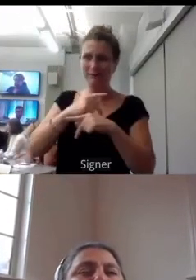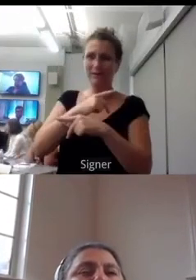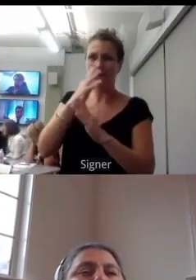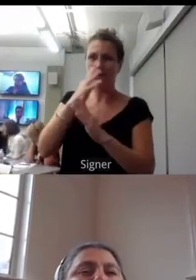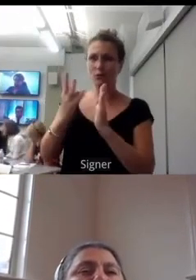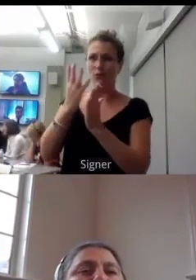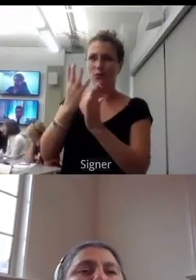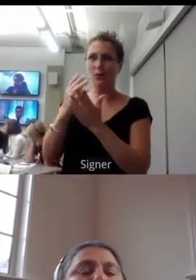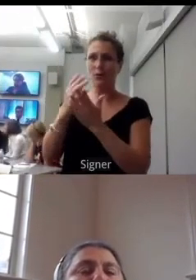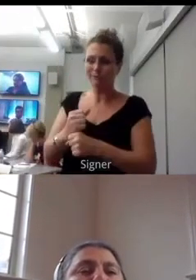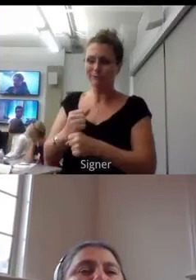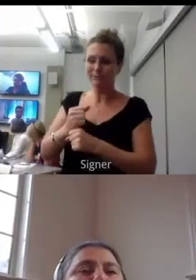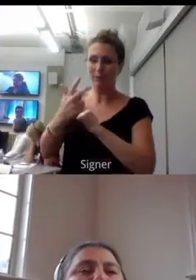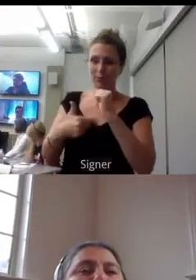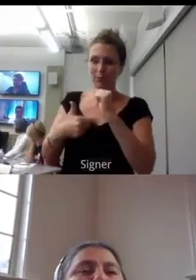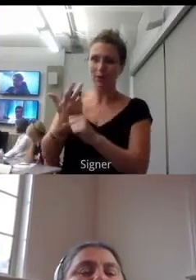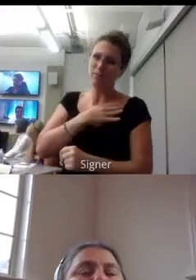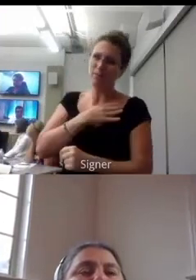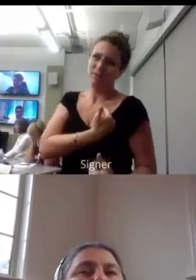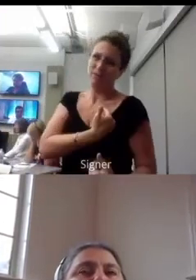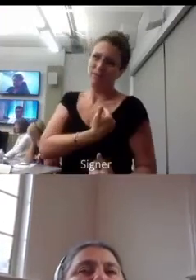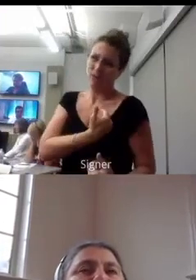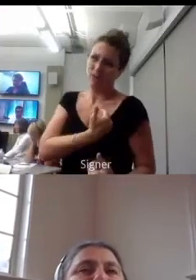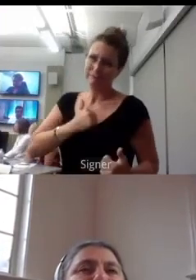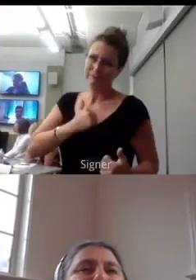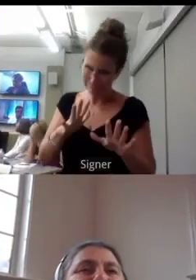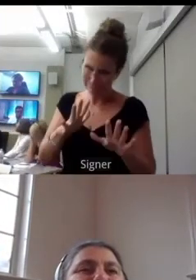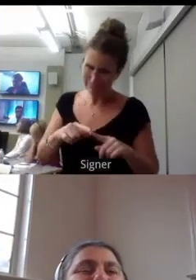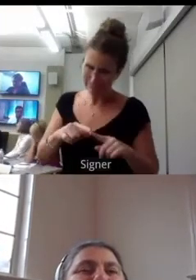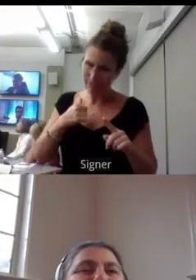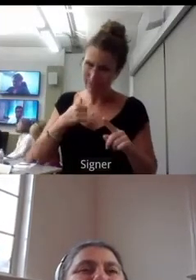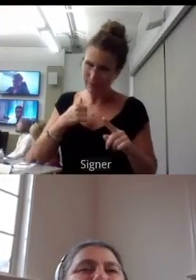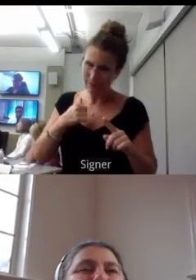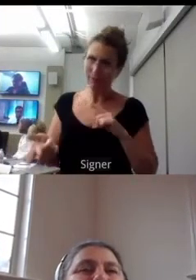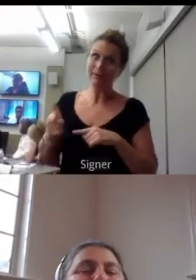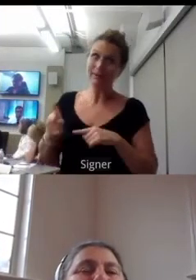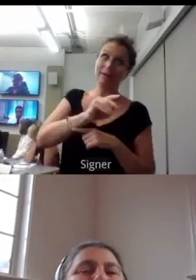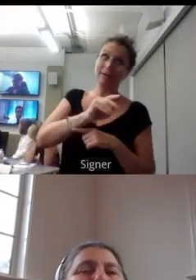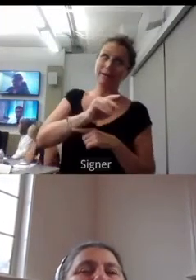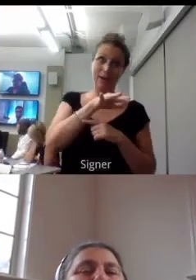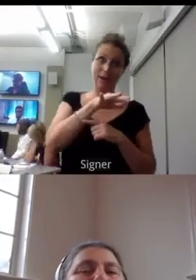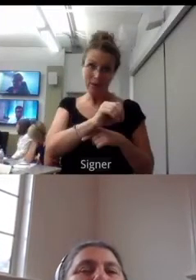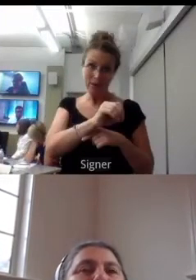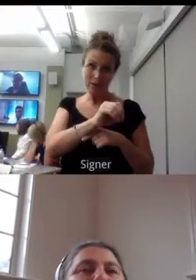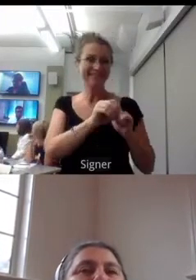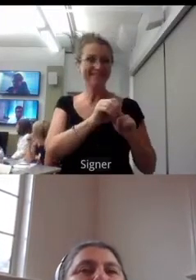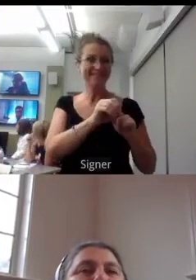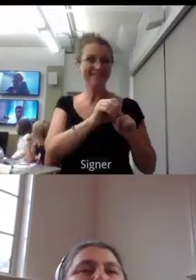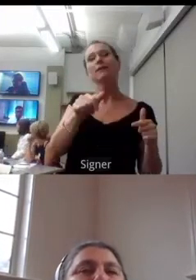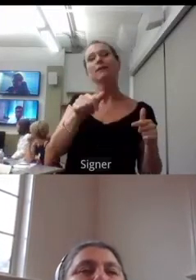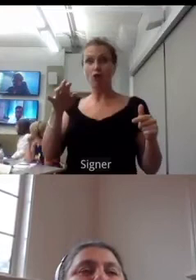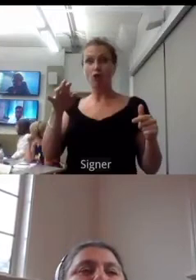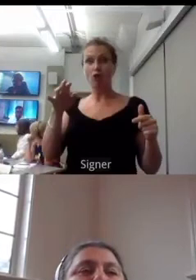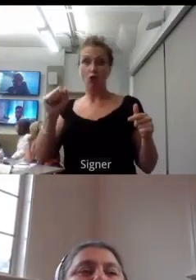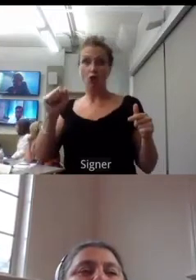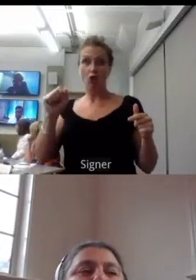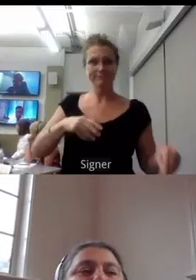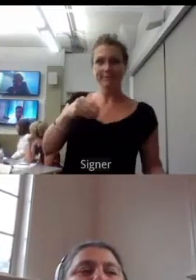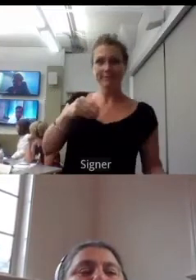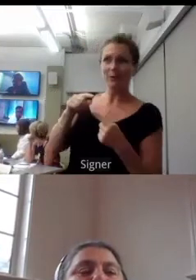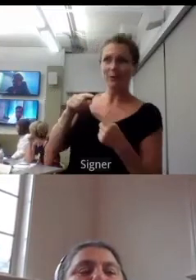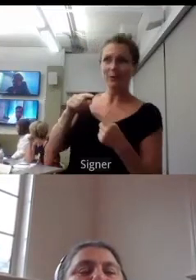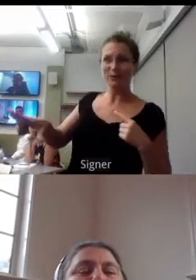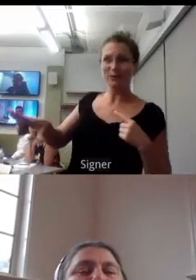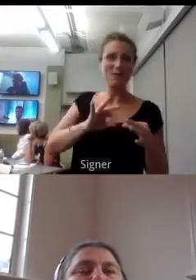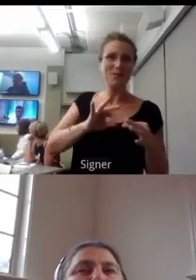apologize. Mayo, Great. beyond what you recommended, but beyond what Charles said, what did you recommend, and what would you recommend to the federal government? So